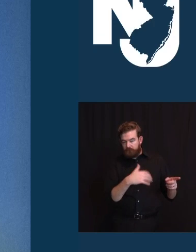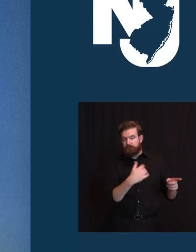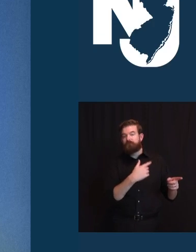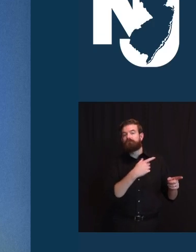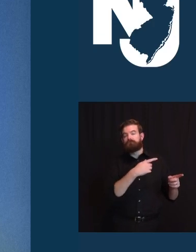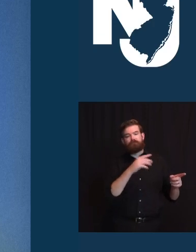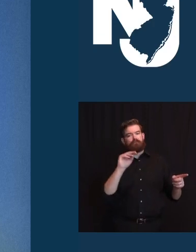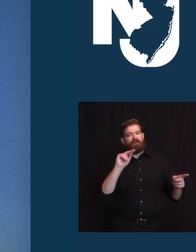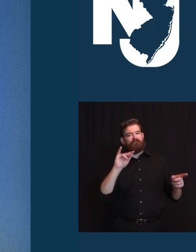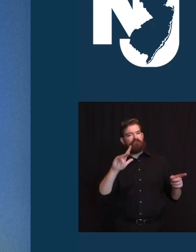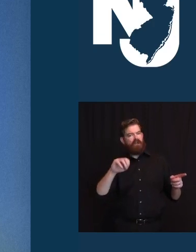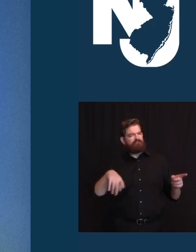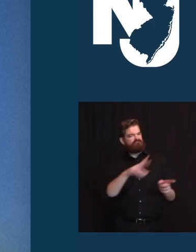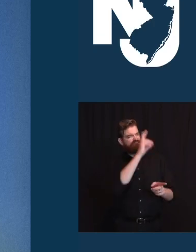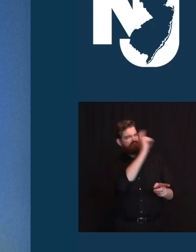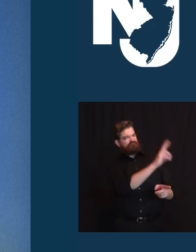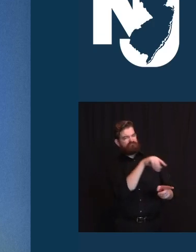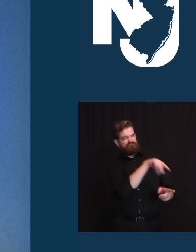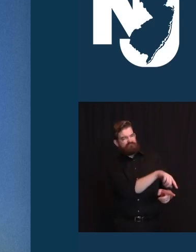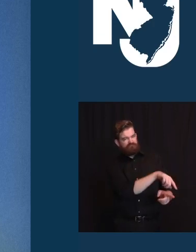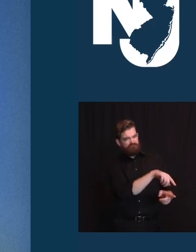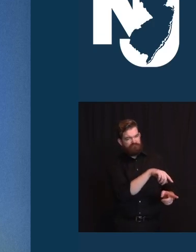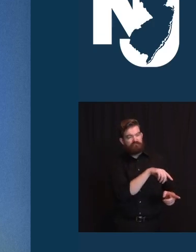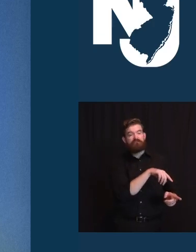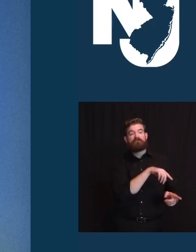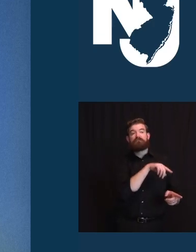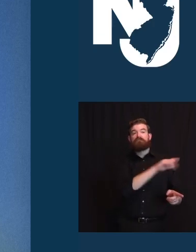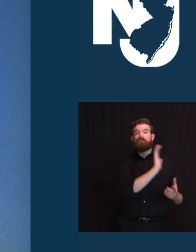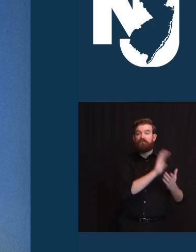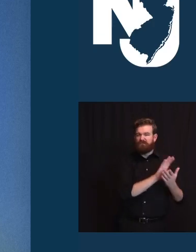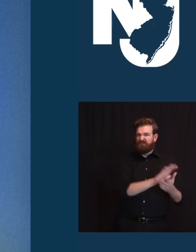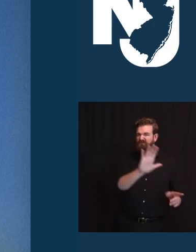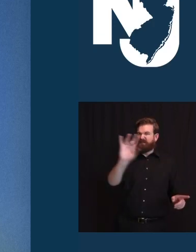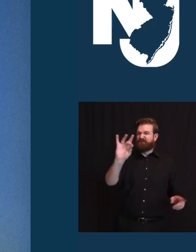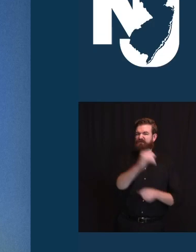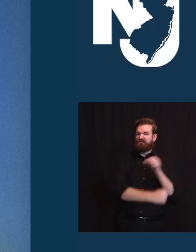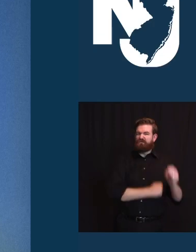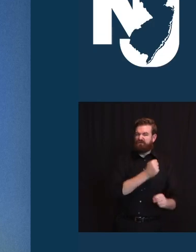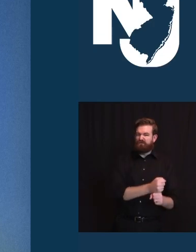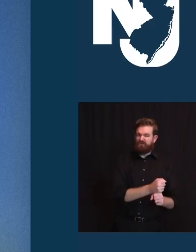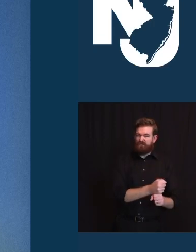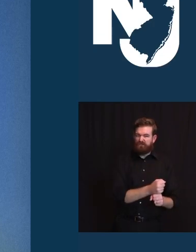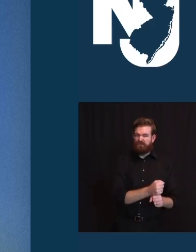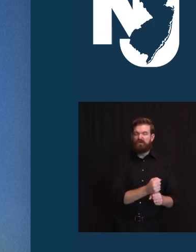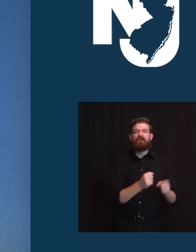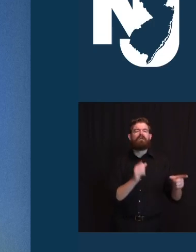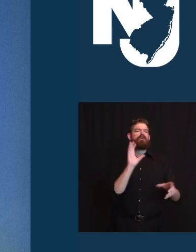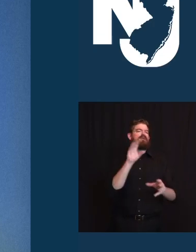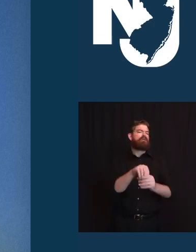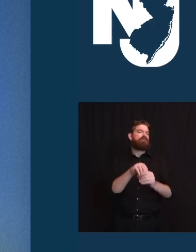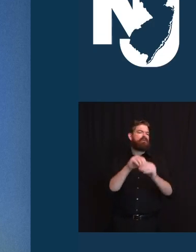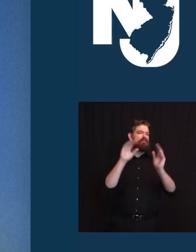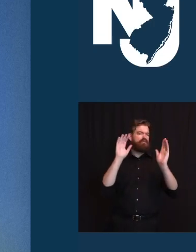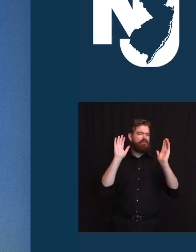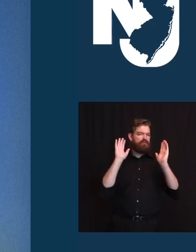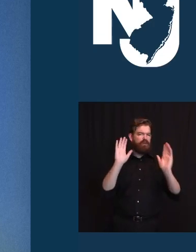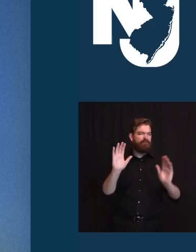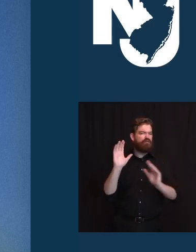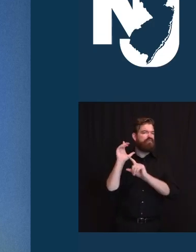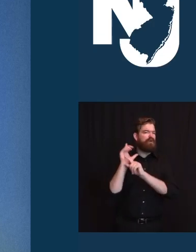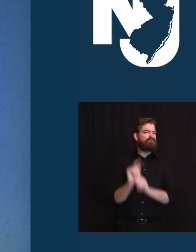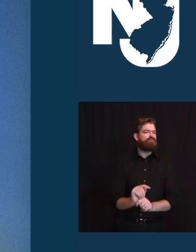for 58 years. He was also a member of our greatest generation, a World War II vet, and